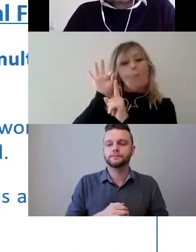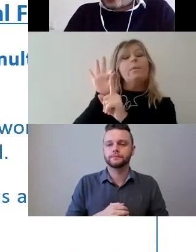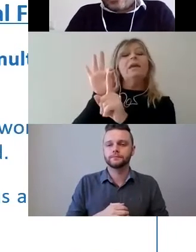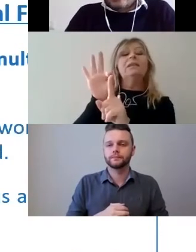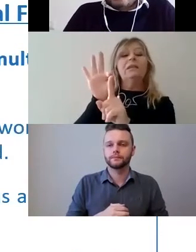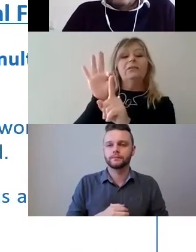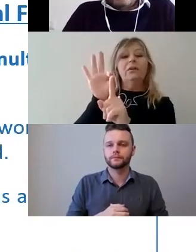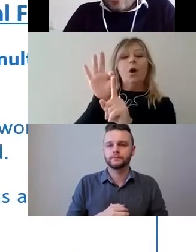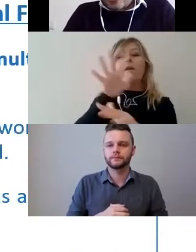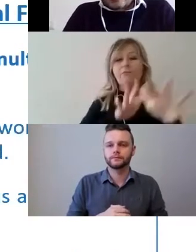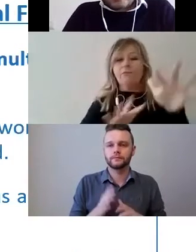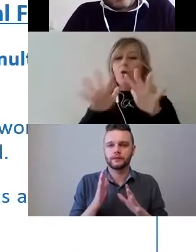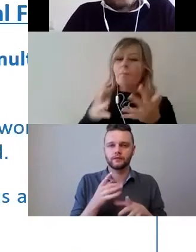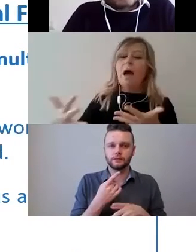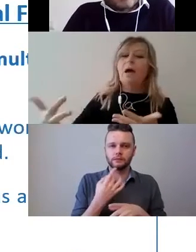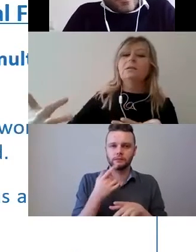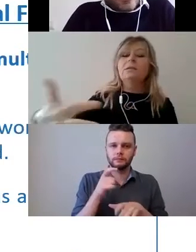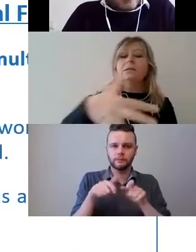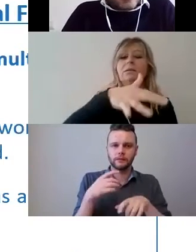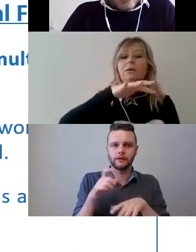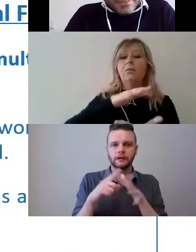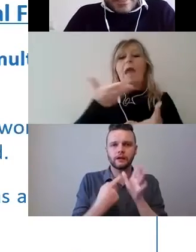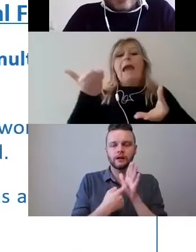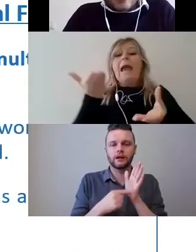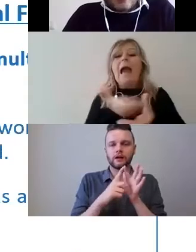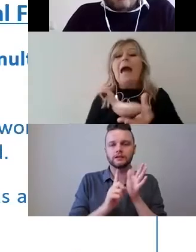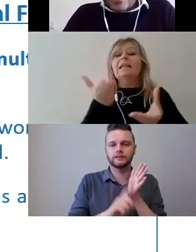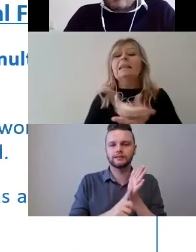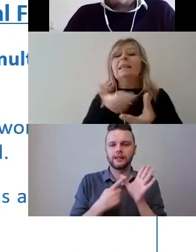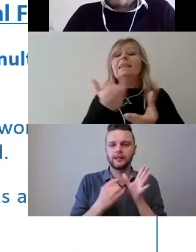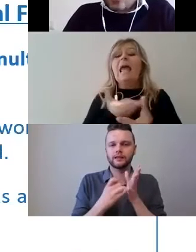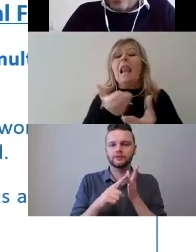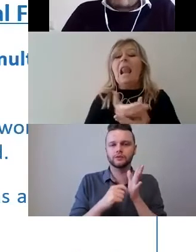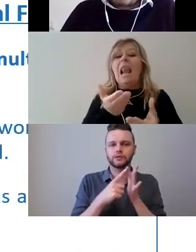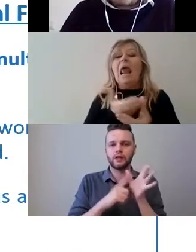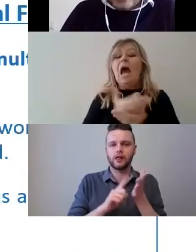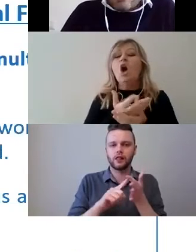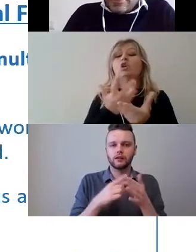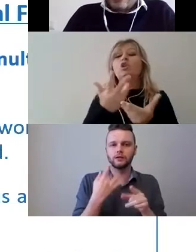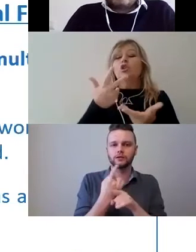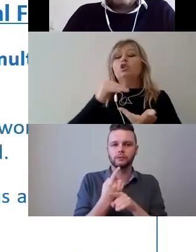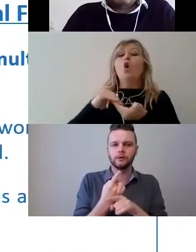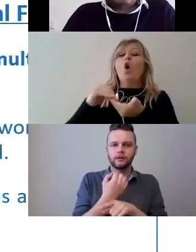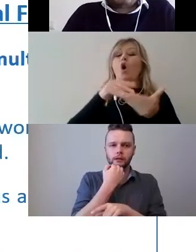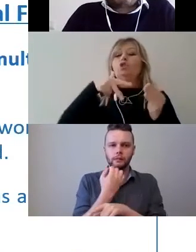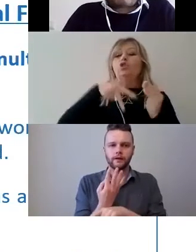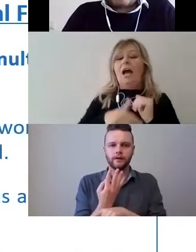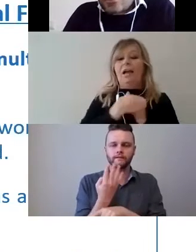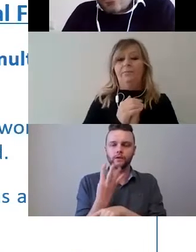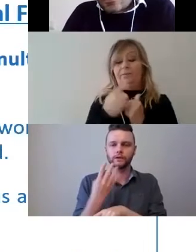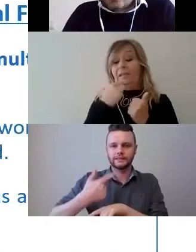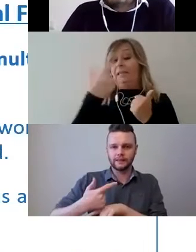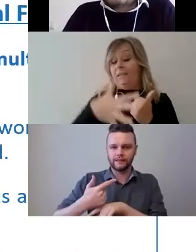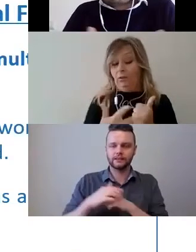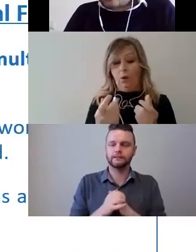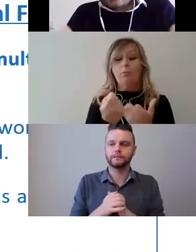cartella sociale. People was talking about the importance in the Italian frame of the law number 47. This law